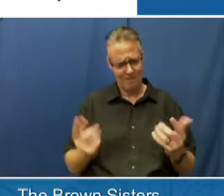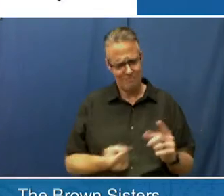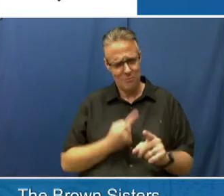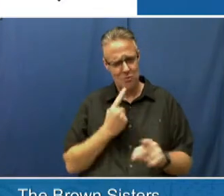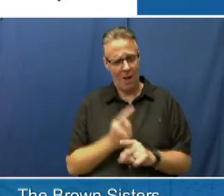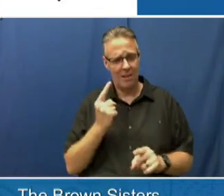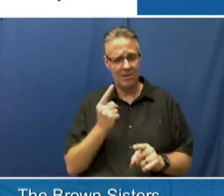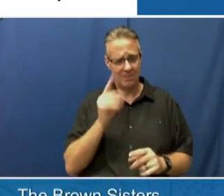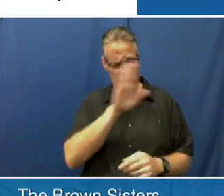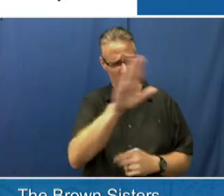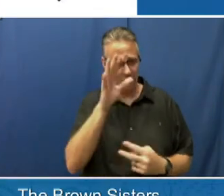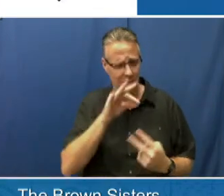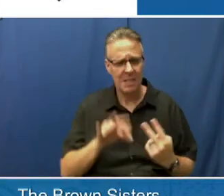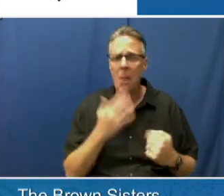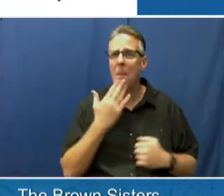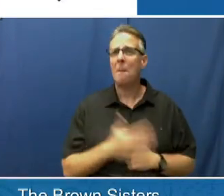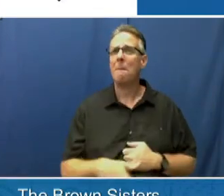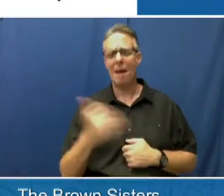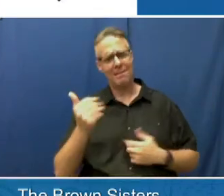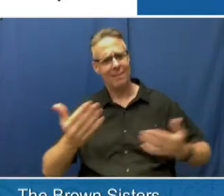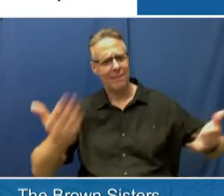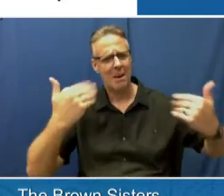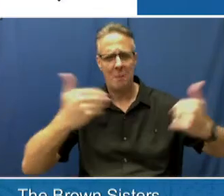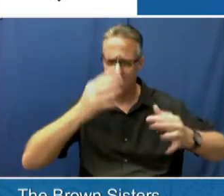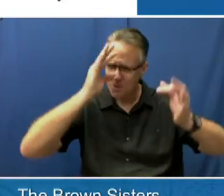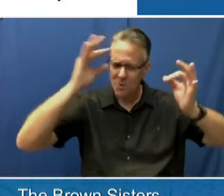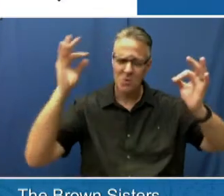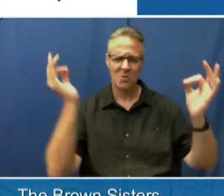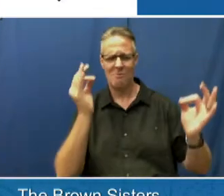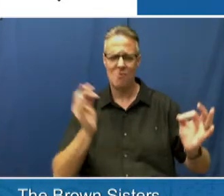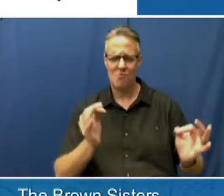It's the best choice. Come on and